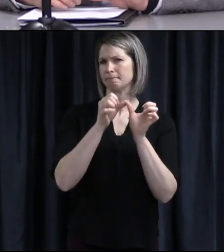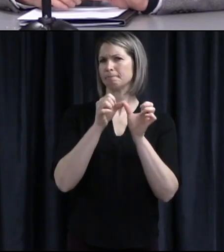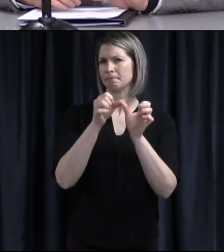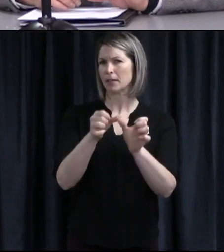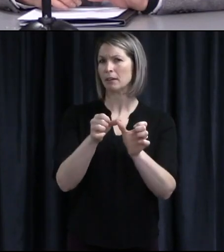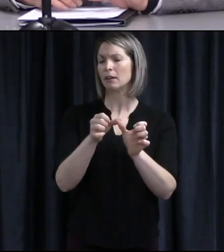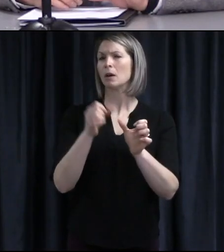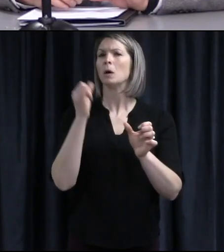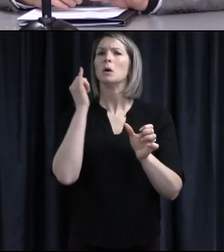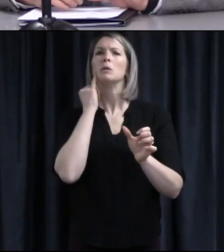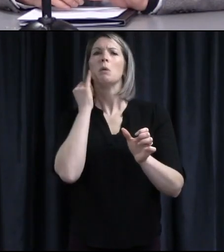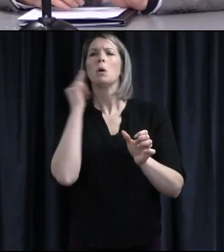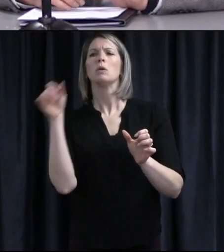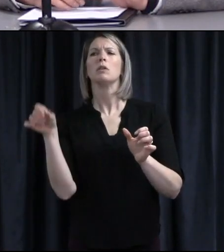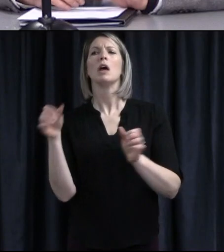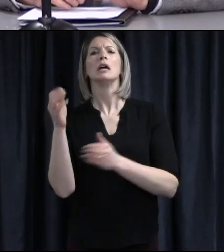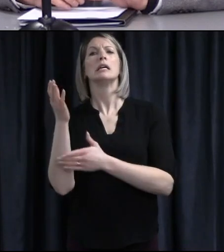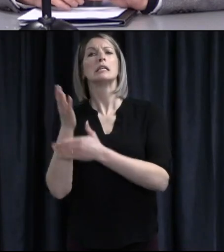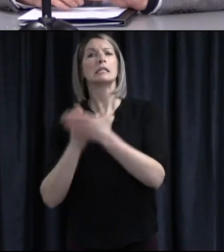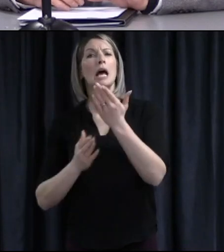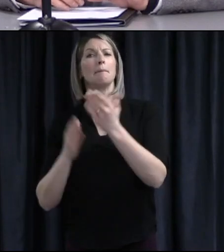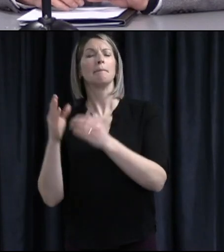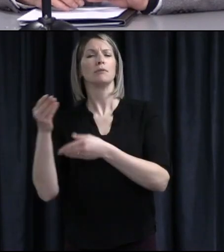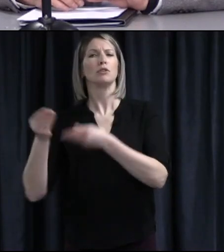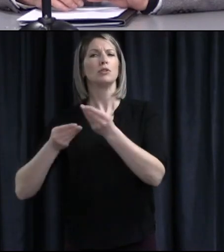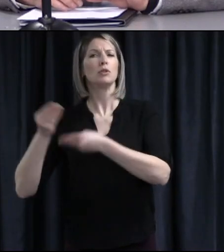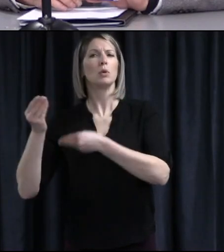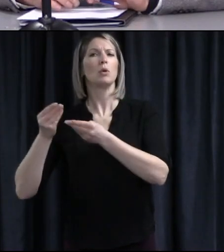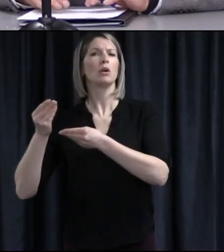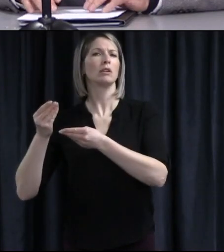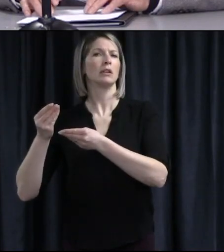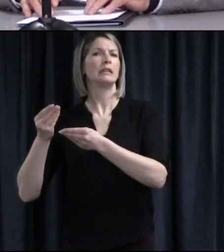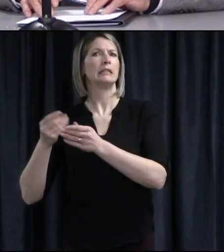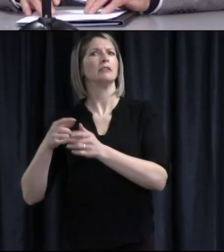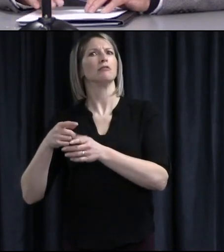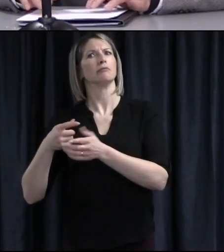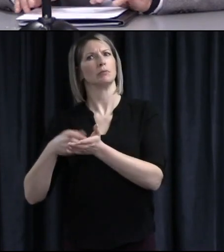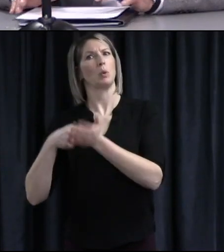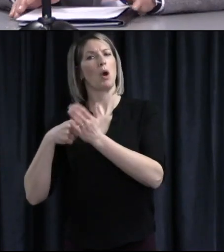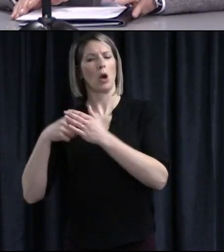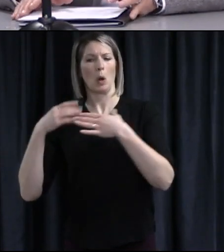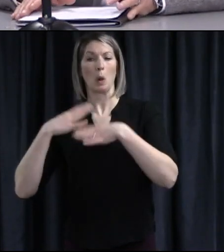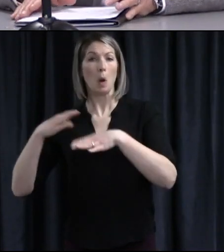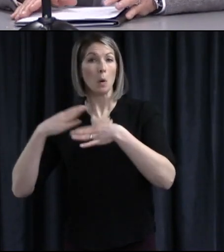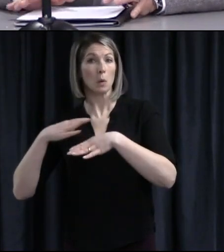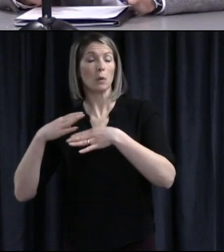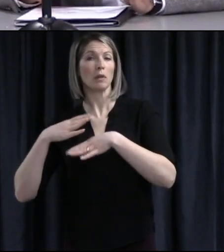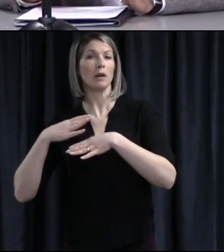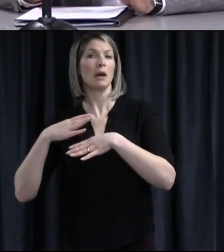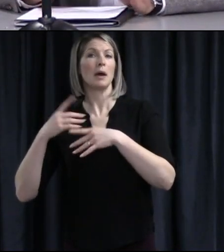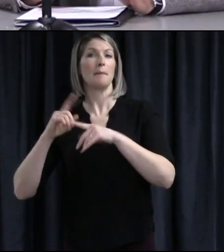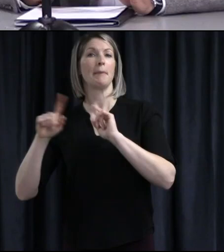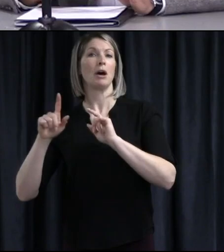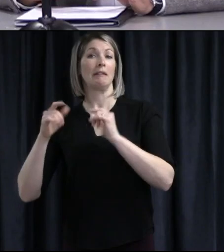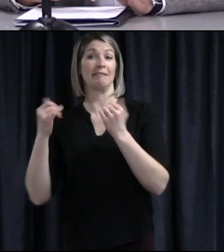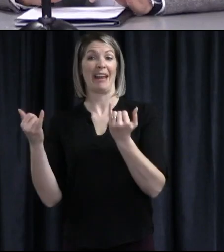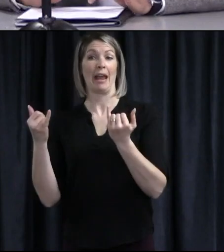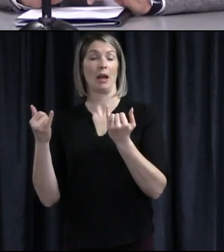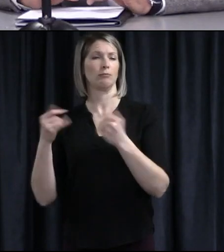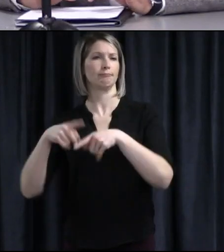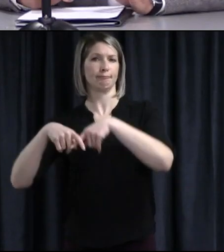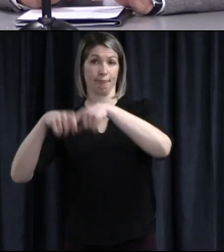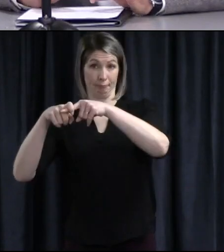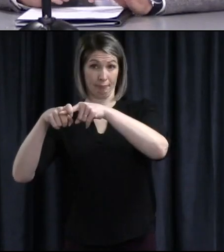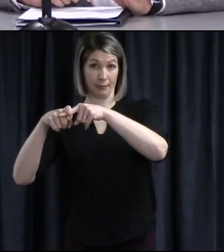and businesses that rely on non-essential products, let's say clothing, for example, obviously if that supply stops because of the self-quarantine